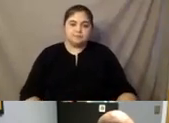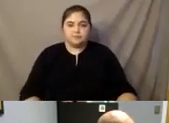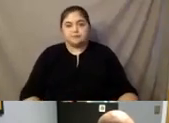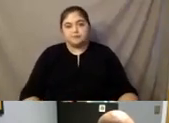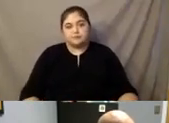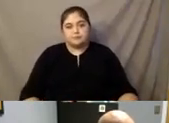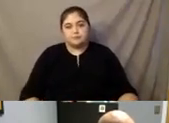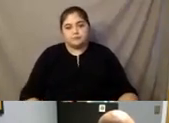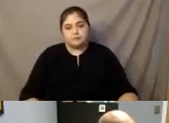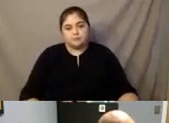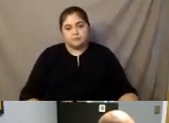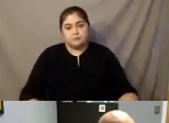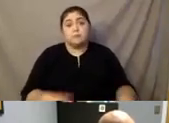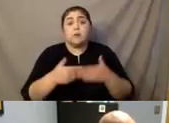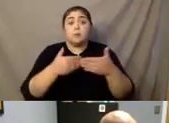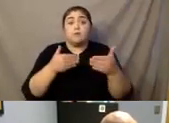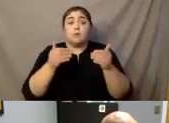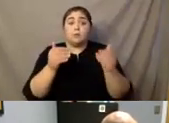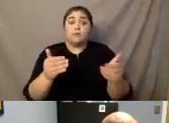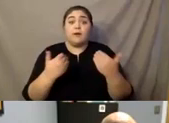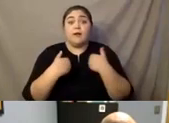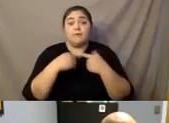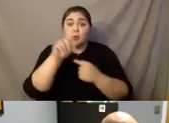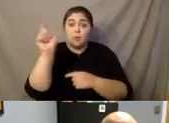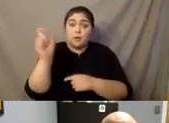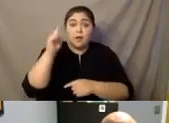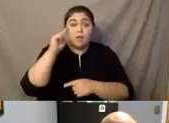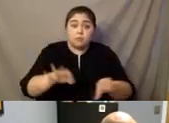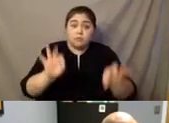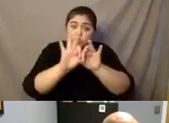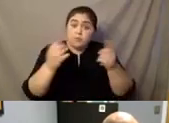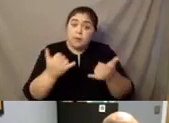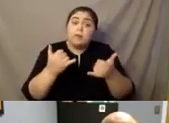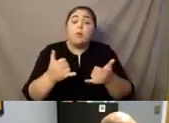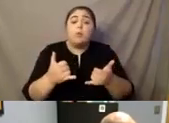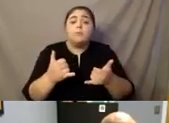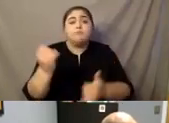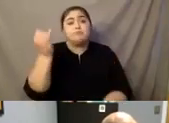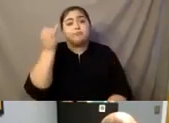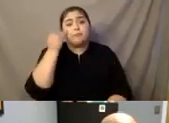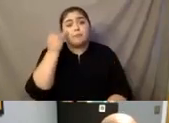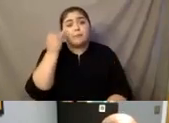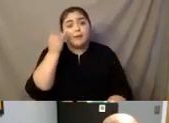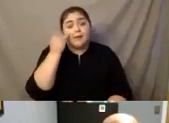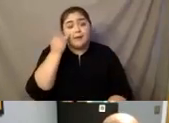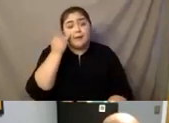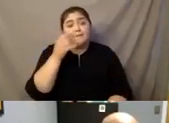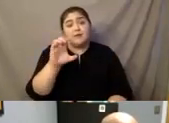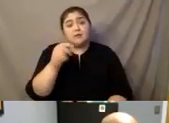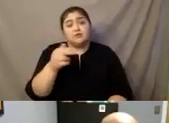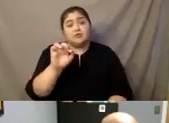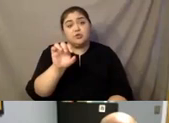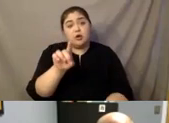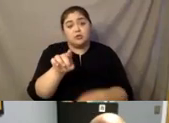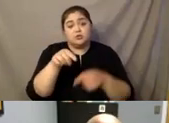Before we move on, we had a quick question that I think is relevant right now. If charged at a preliminary hearing, why do they need to